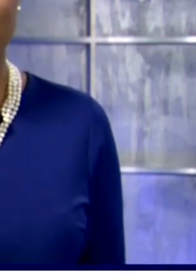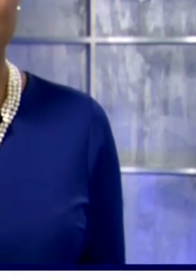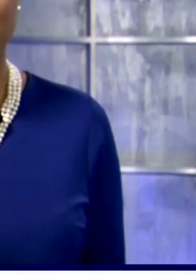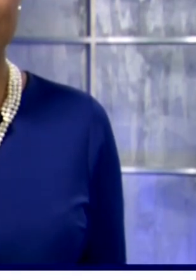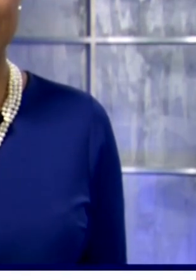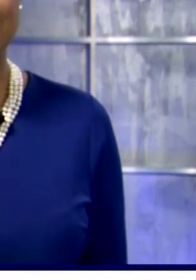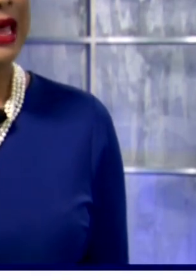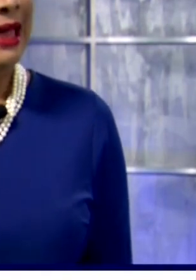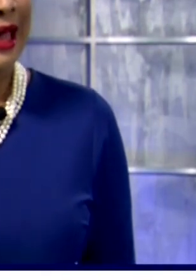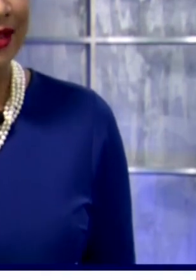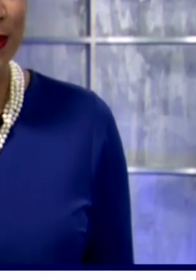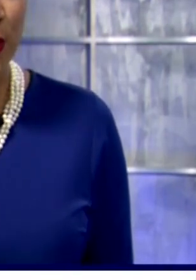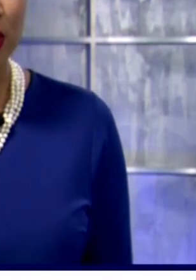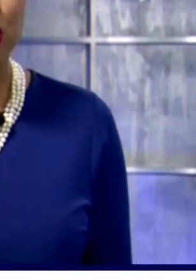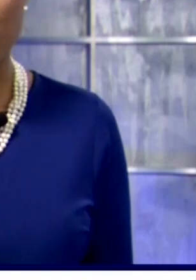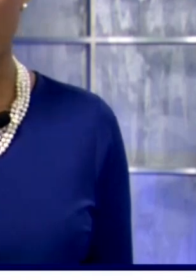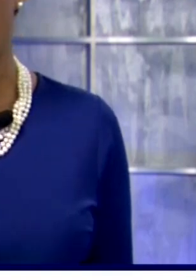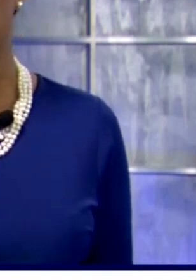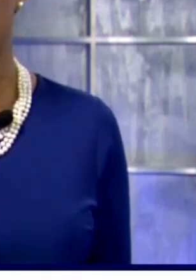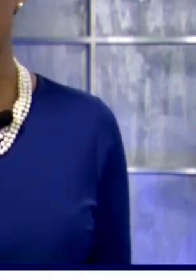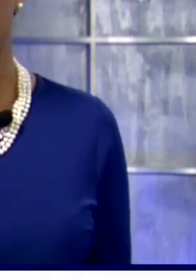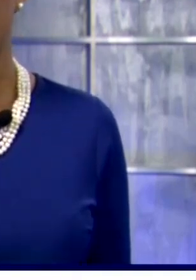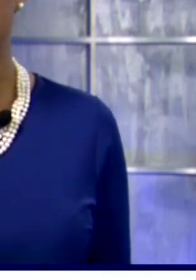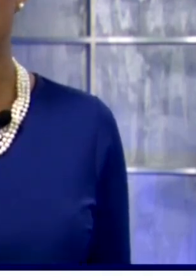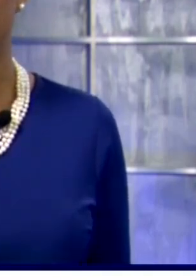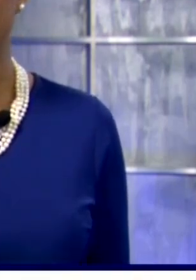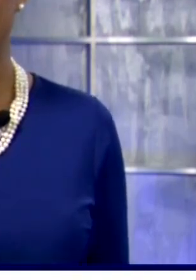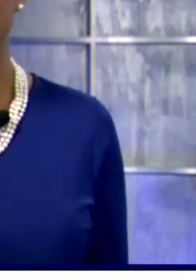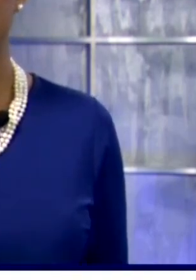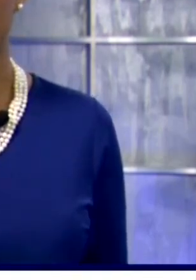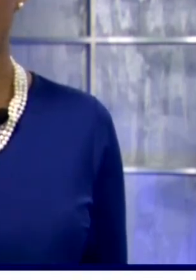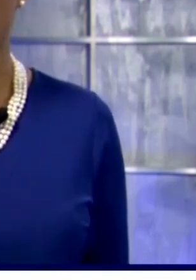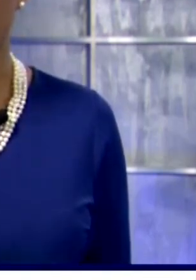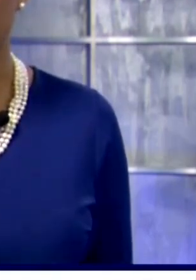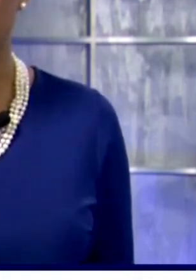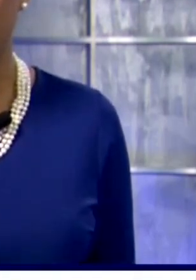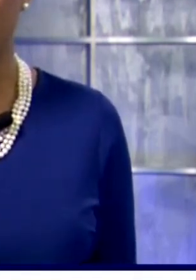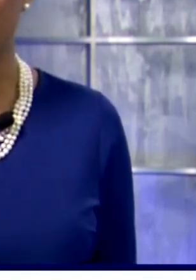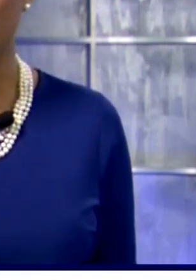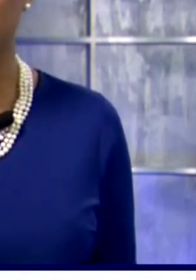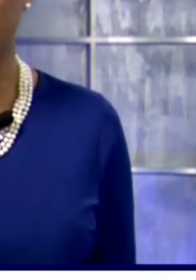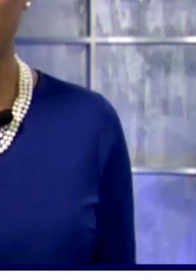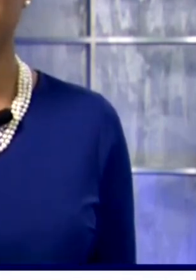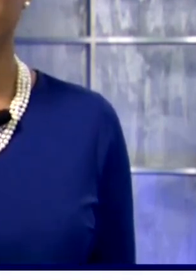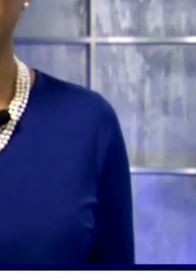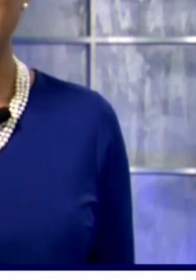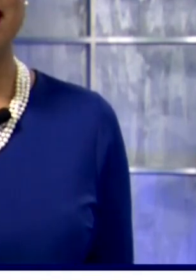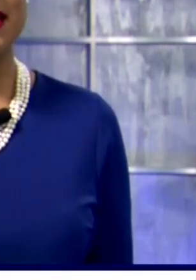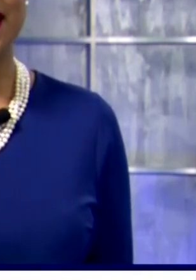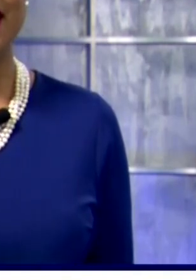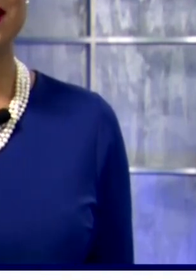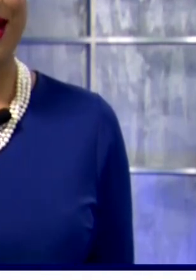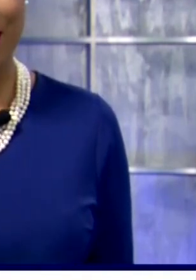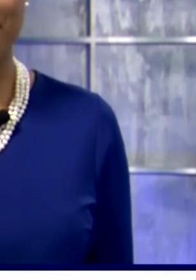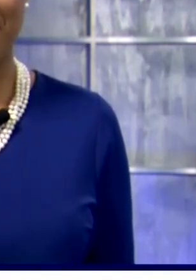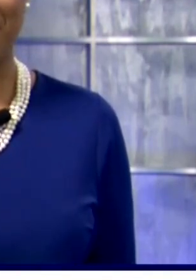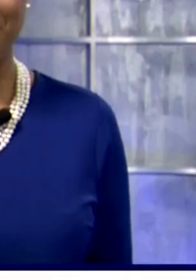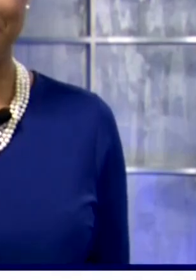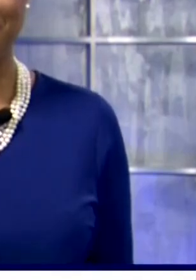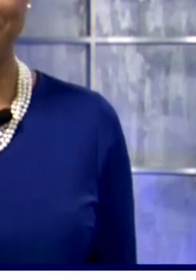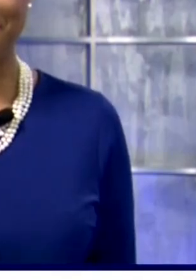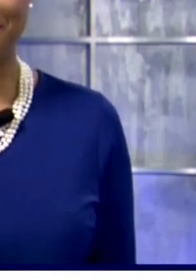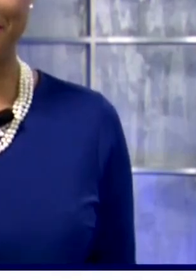way it does business. And in sports, Jofa Archer provided some late innings fireworks to give the Royals victory in today's